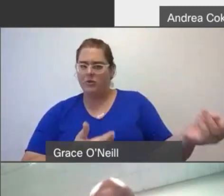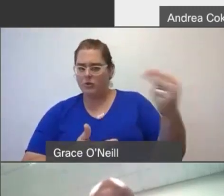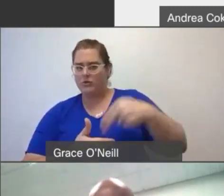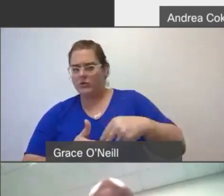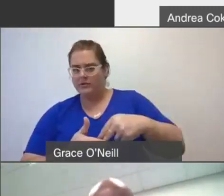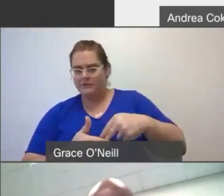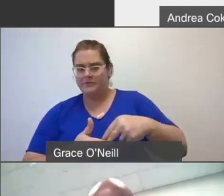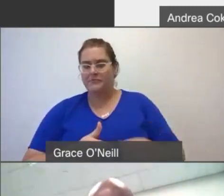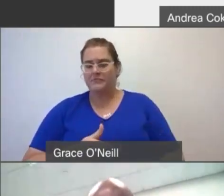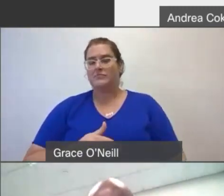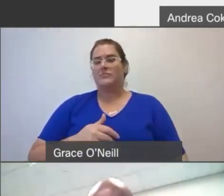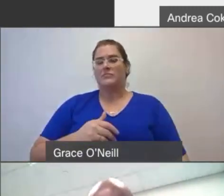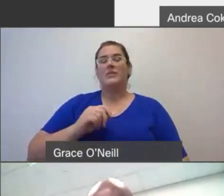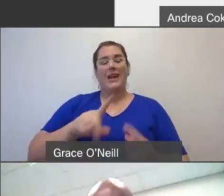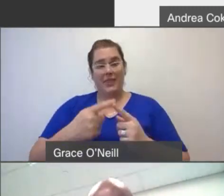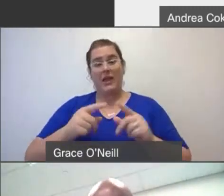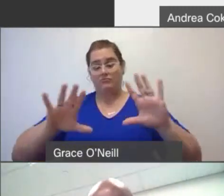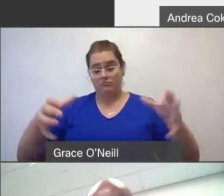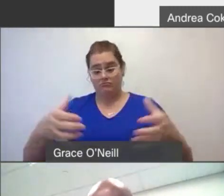excuse me,